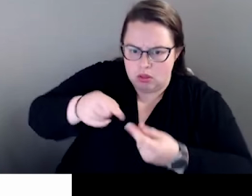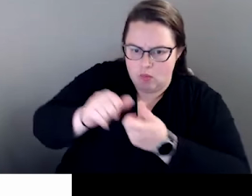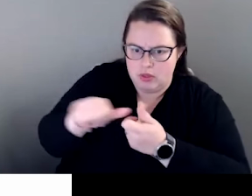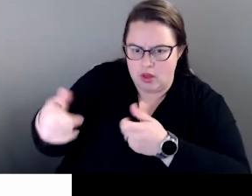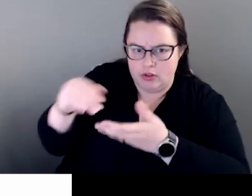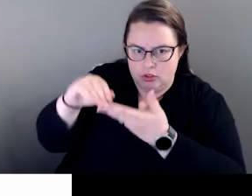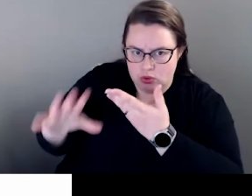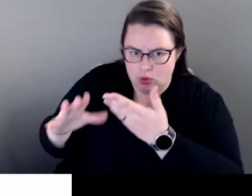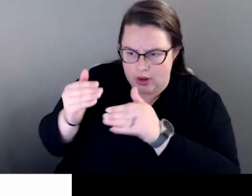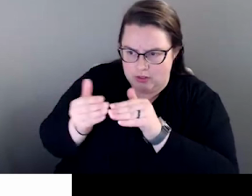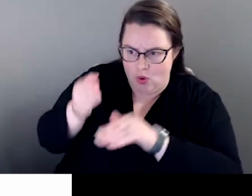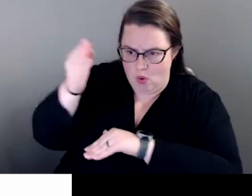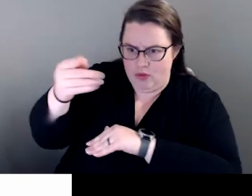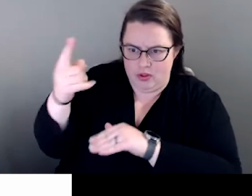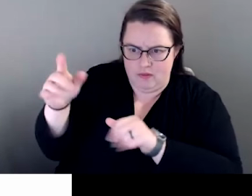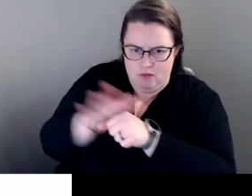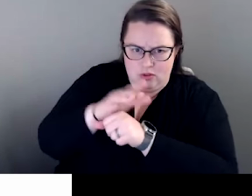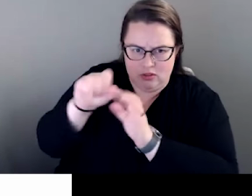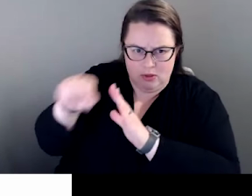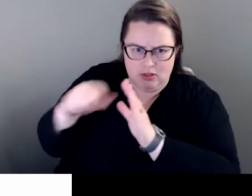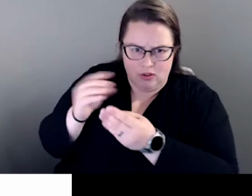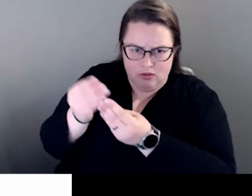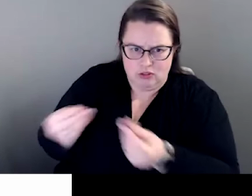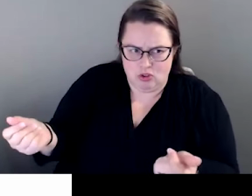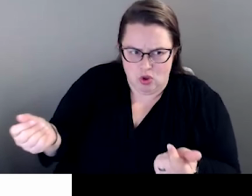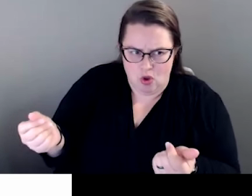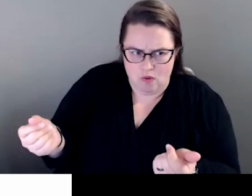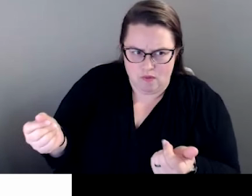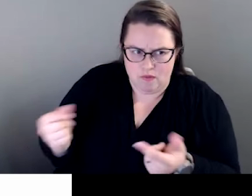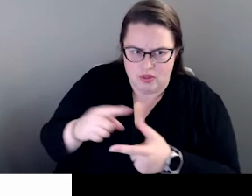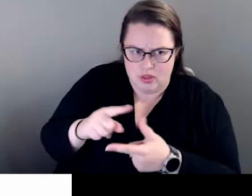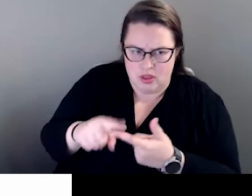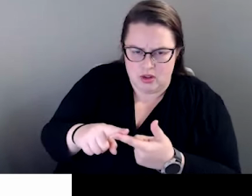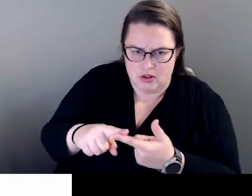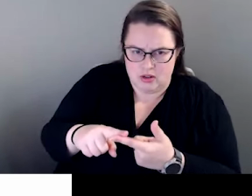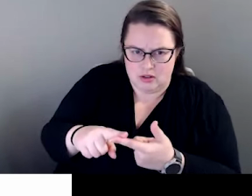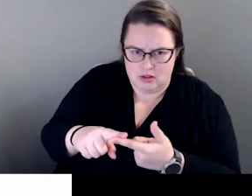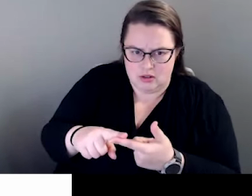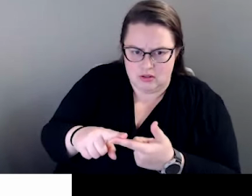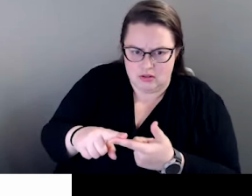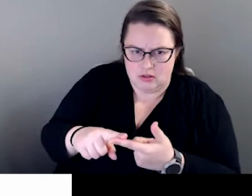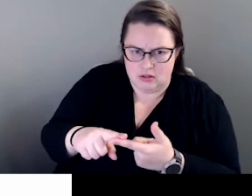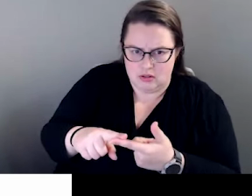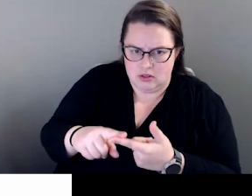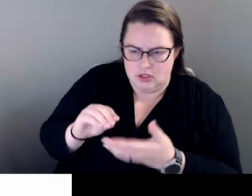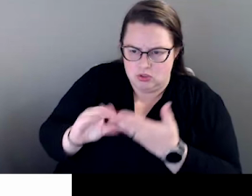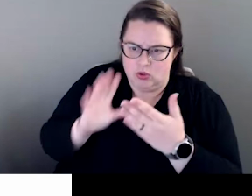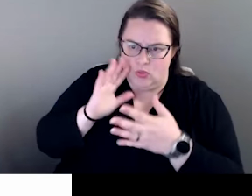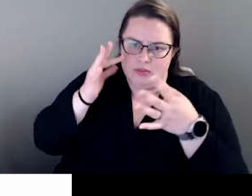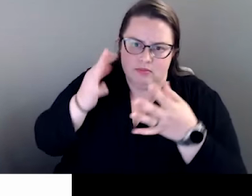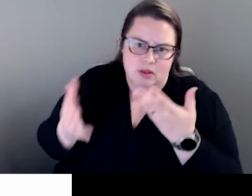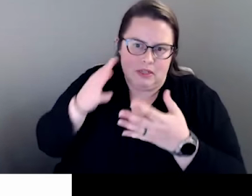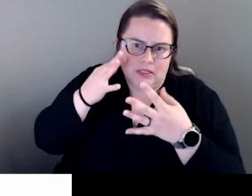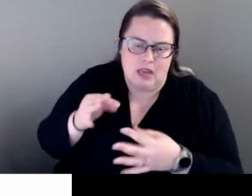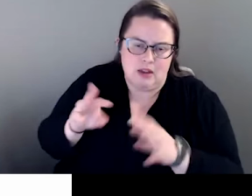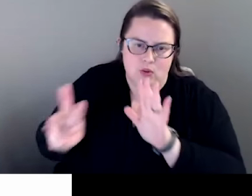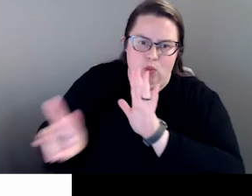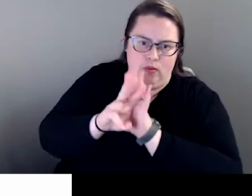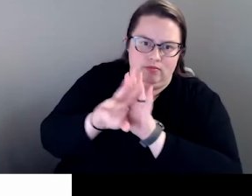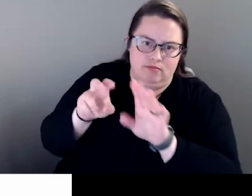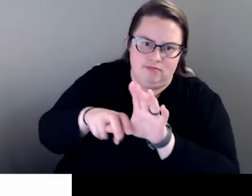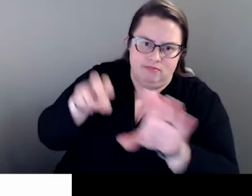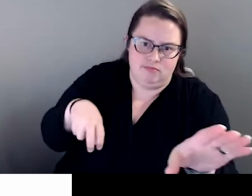it takes longer than a full semester to resolve that, then it could be that the student will decide to withdraw rather than Mhm. go through a whole nother